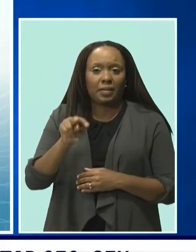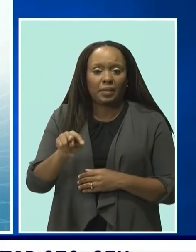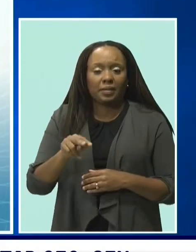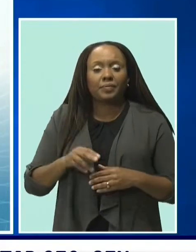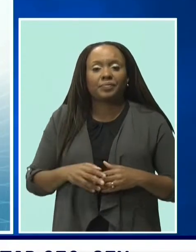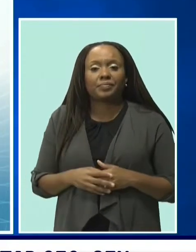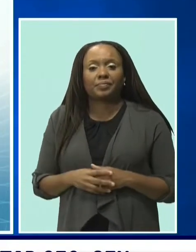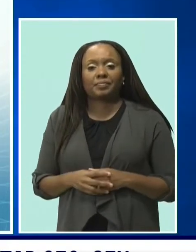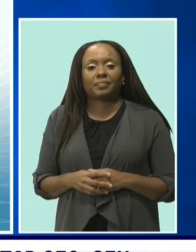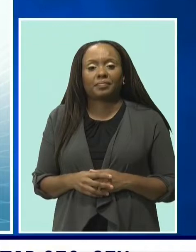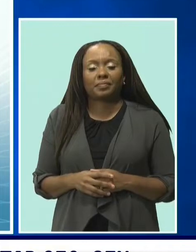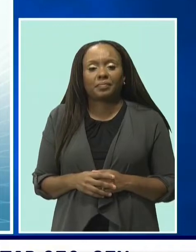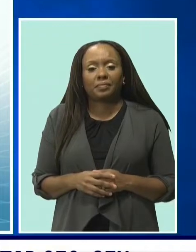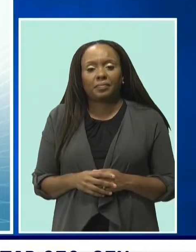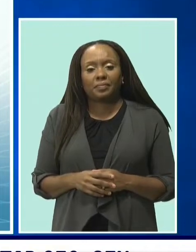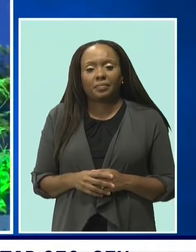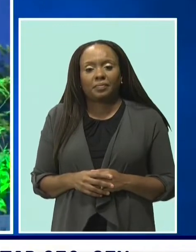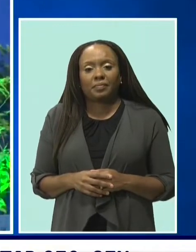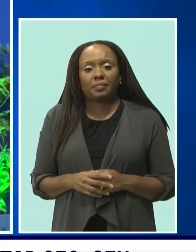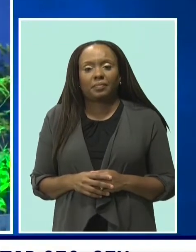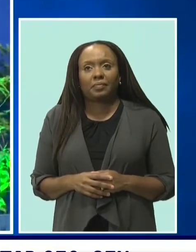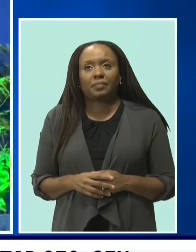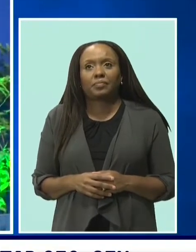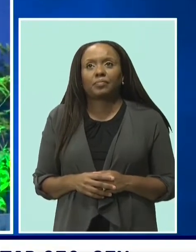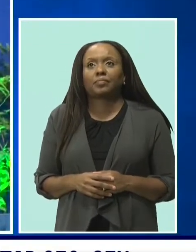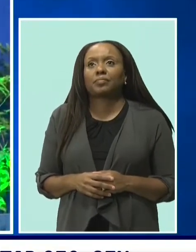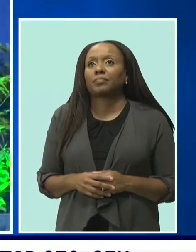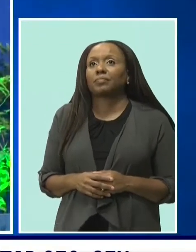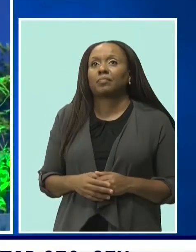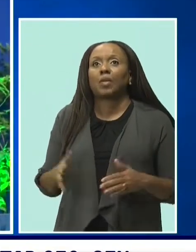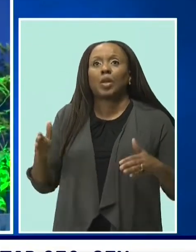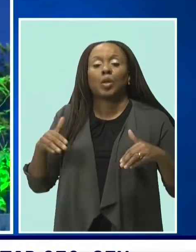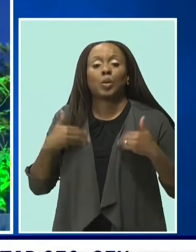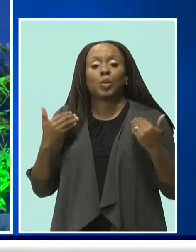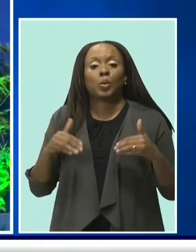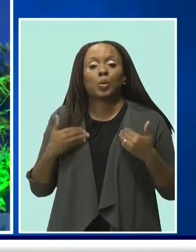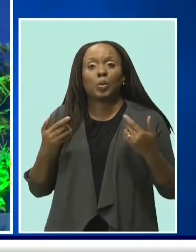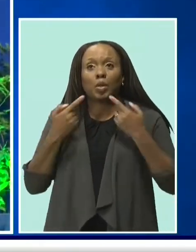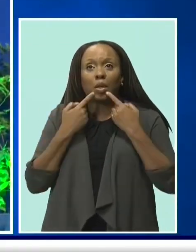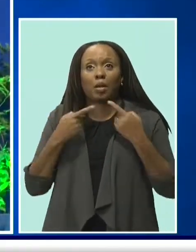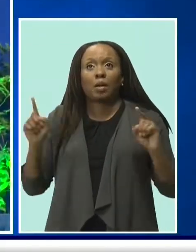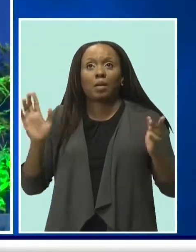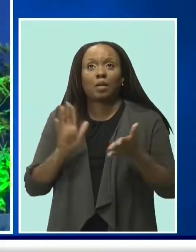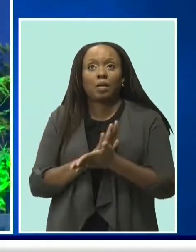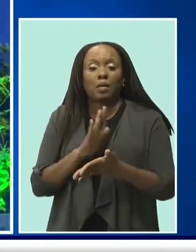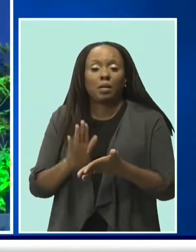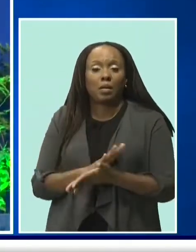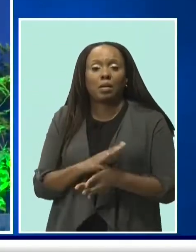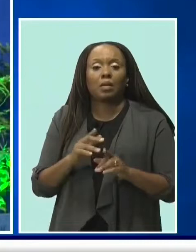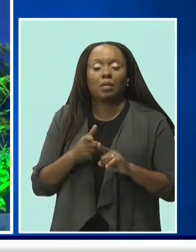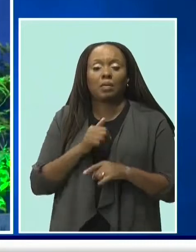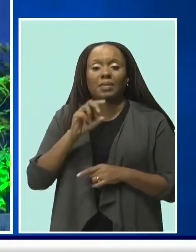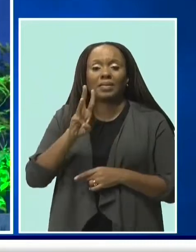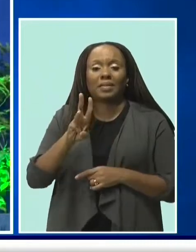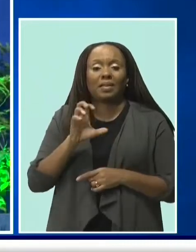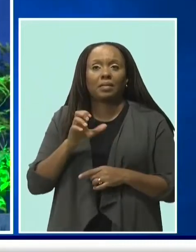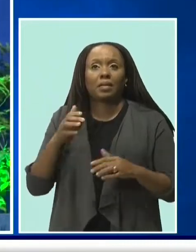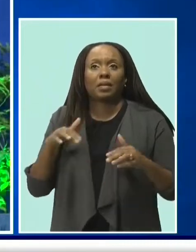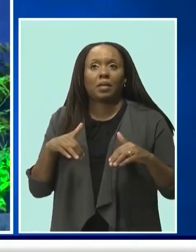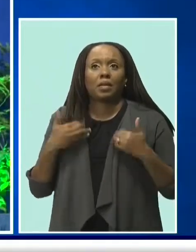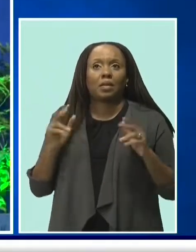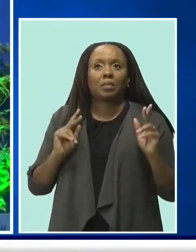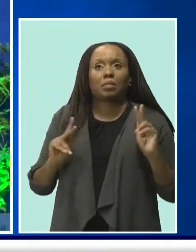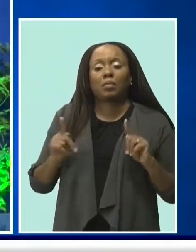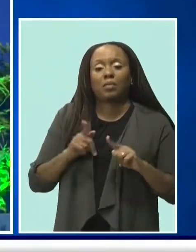Rianne Phillips tells us more. The Youth Declaration document was compiled from the discussions between 600 young people from